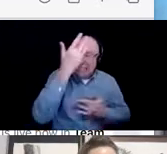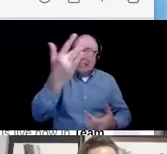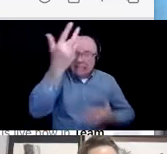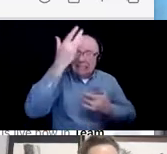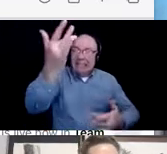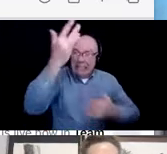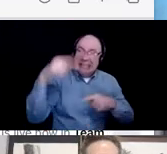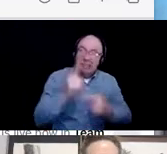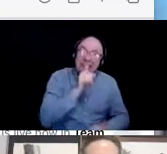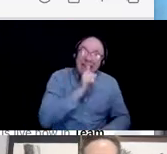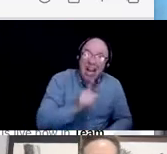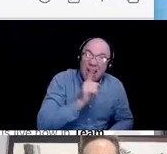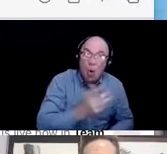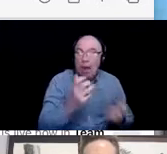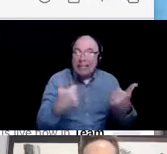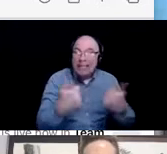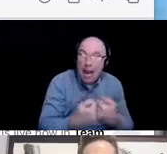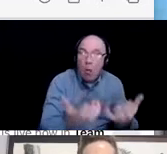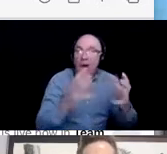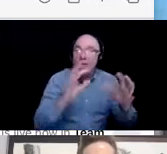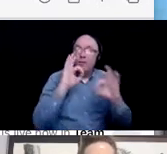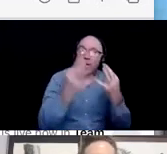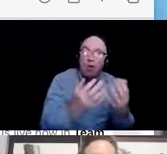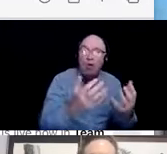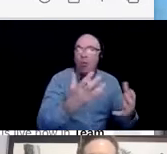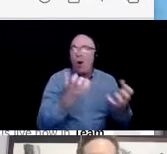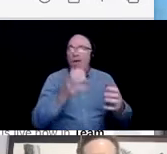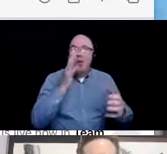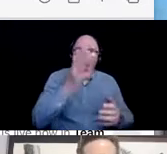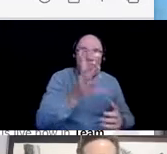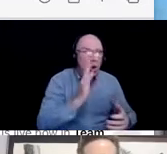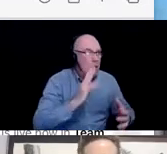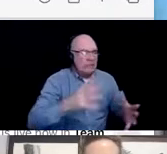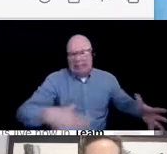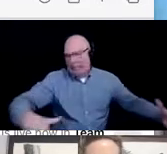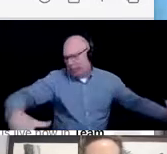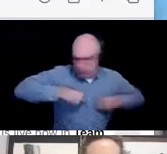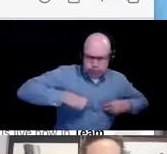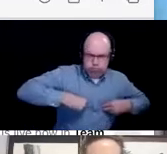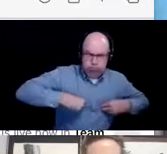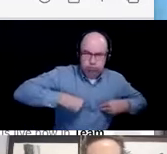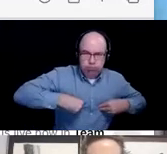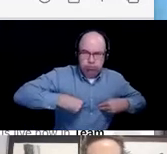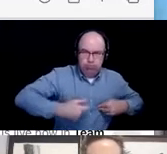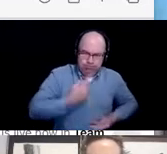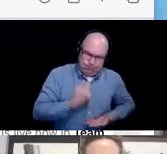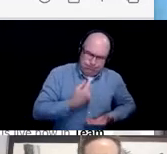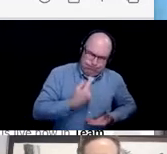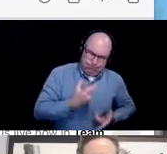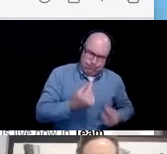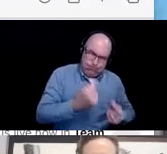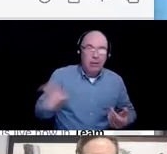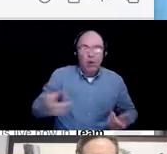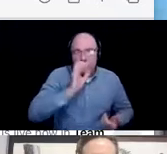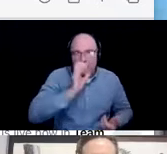you're single guys, you want to date, you want a future, you will do what you need to do. And if everyone would just be consistent, drink their water, move